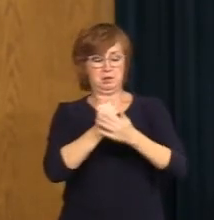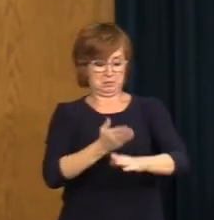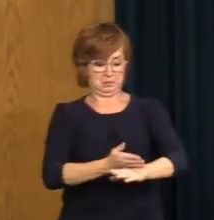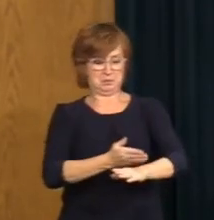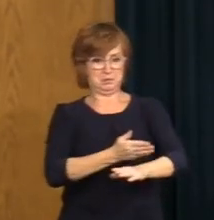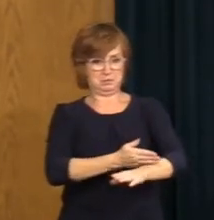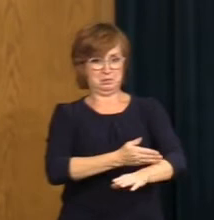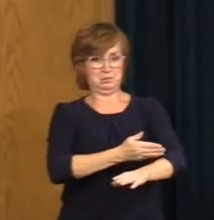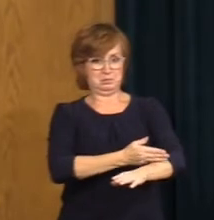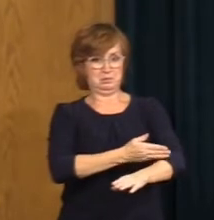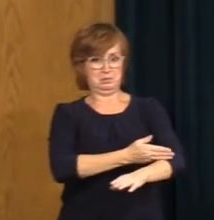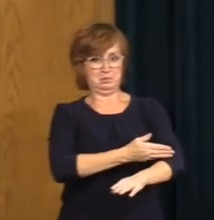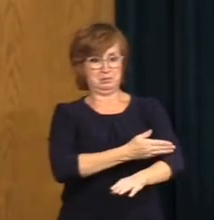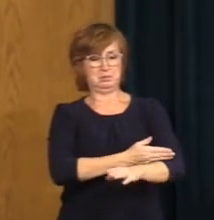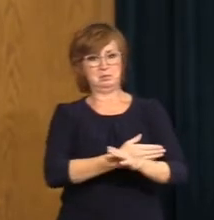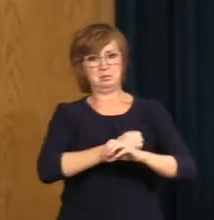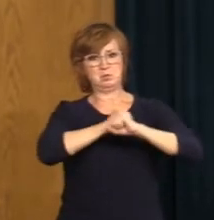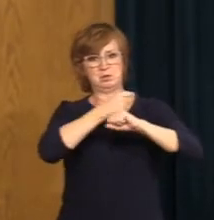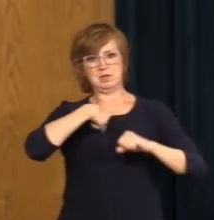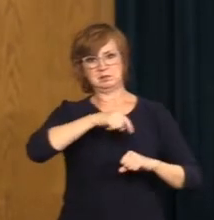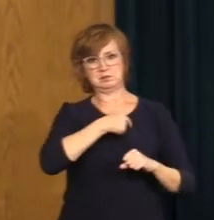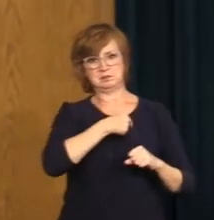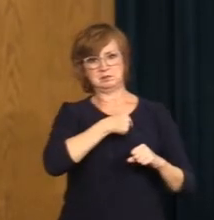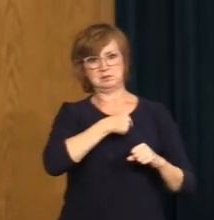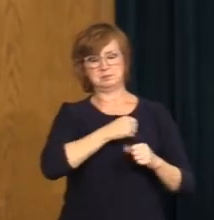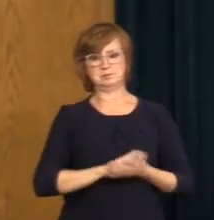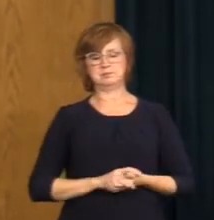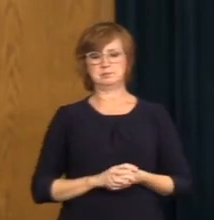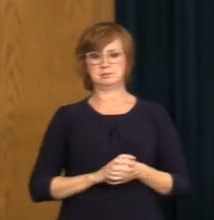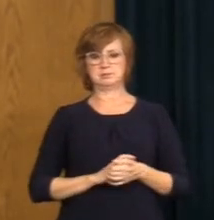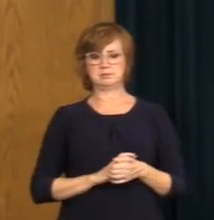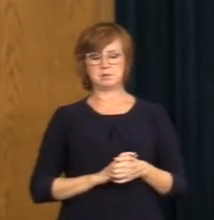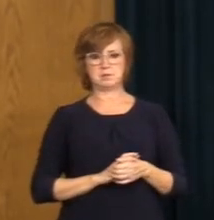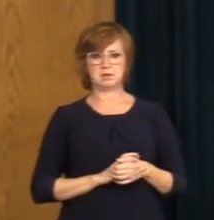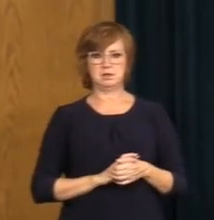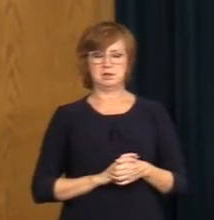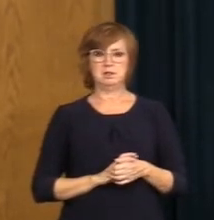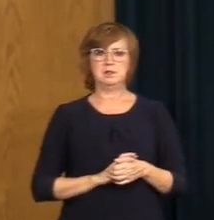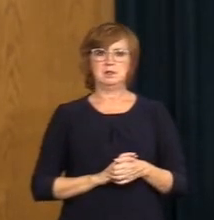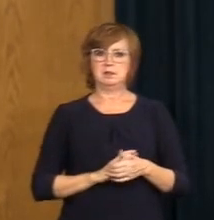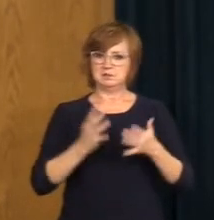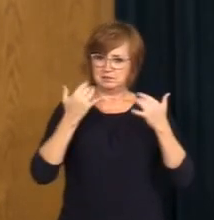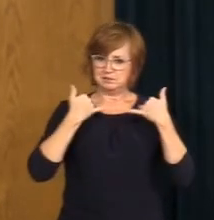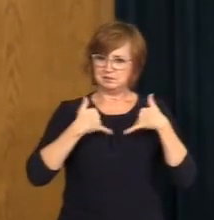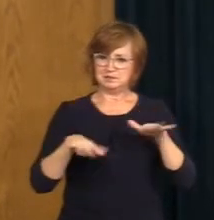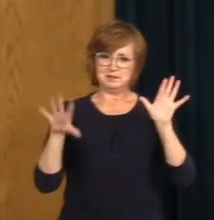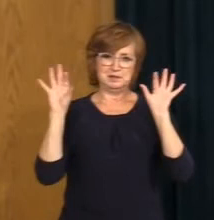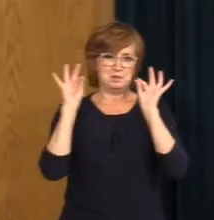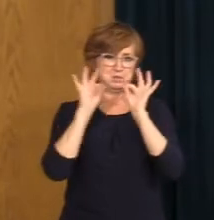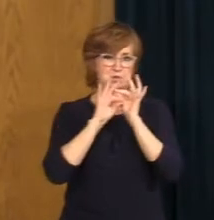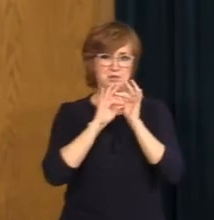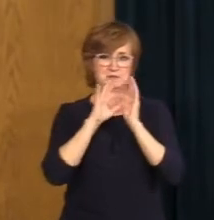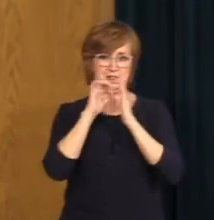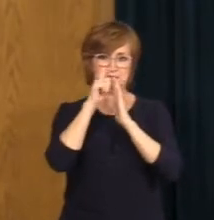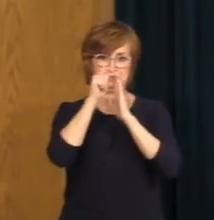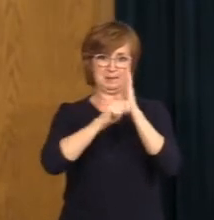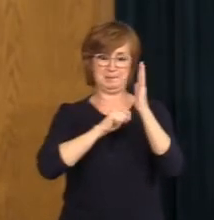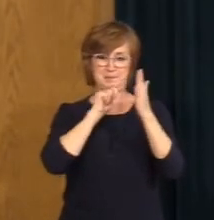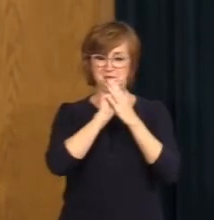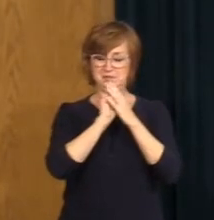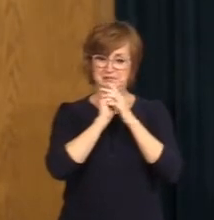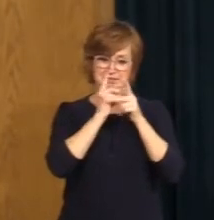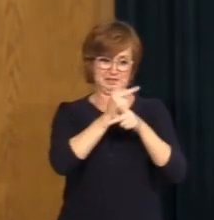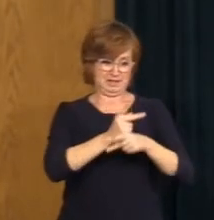that this is a time when we have to do all this diligently, because we are seeing